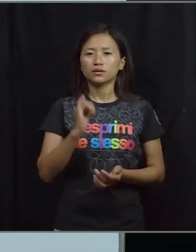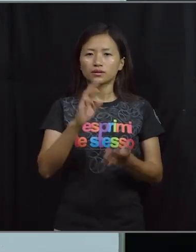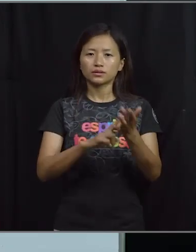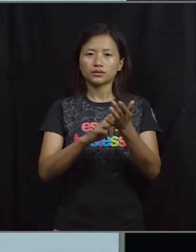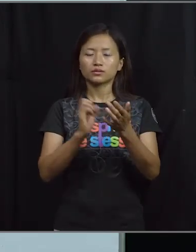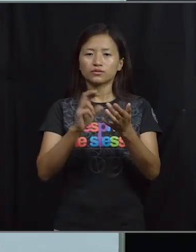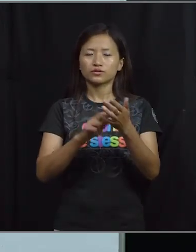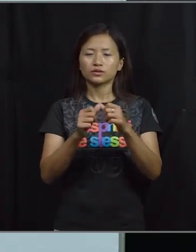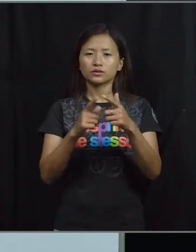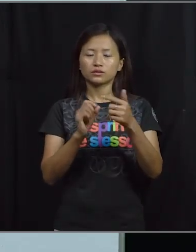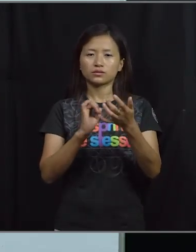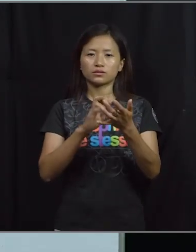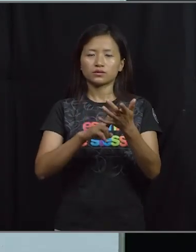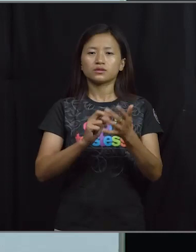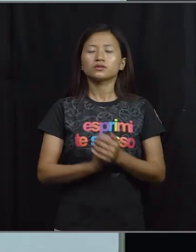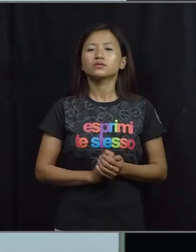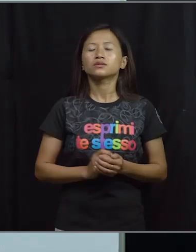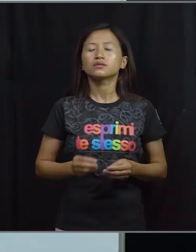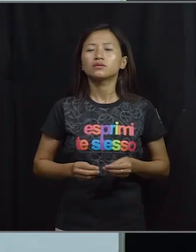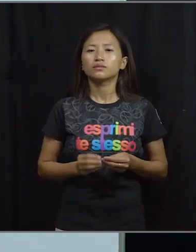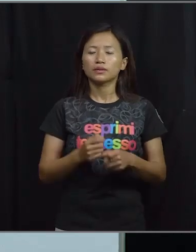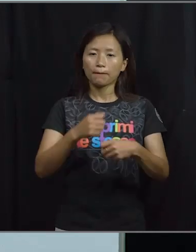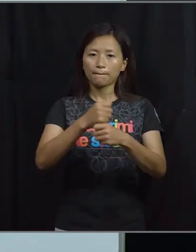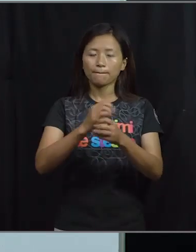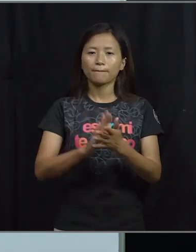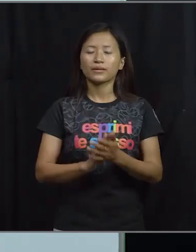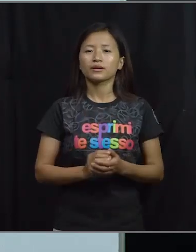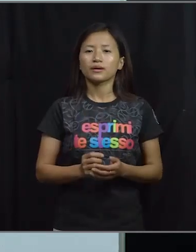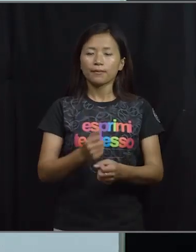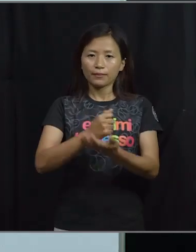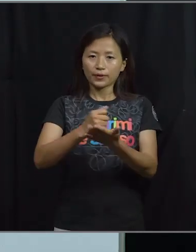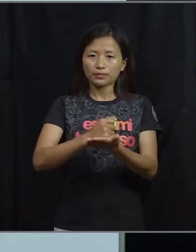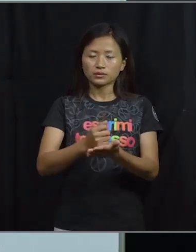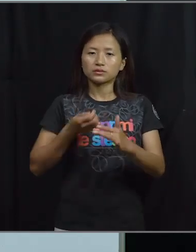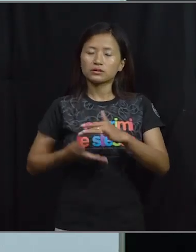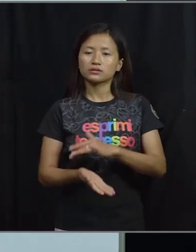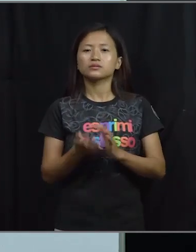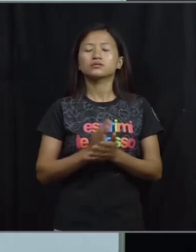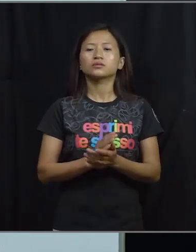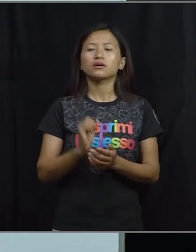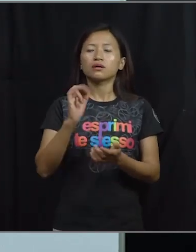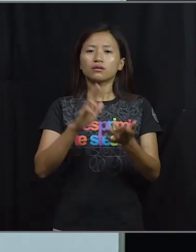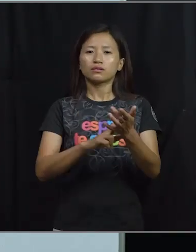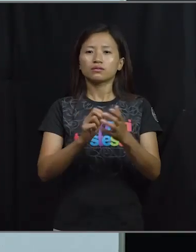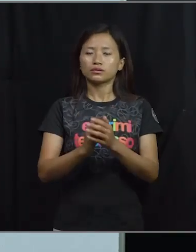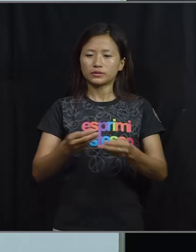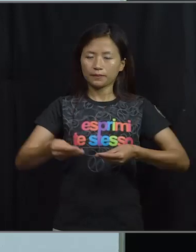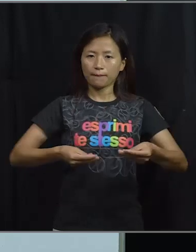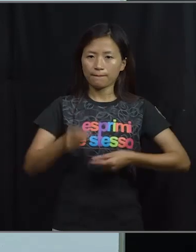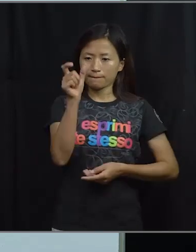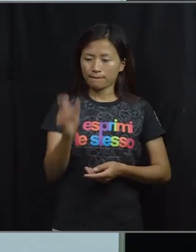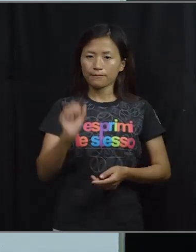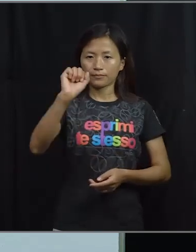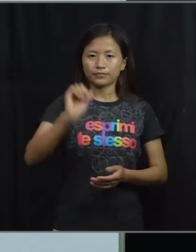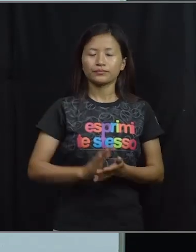innovation that have been made by the innovative entrepreneurs and the practice under the innovative entrepreneurs. The